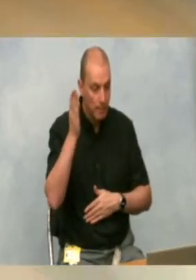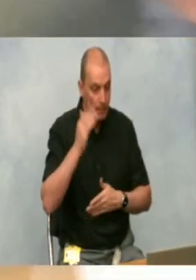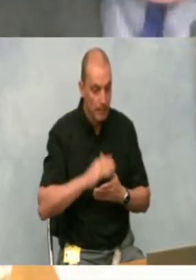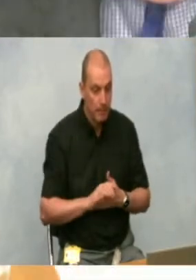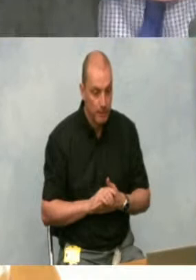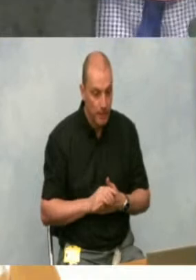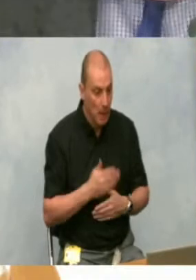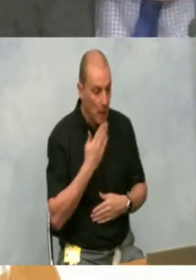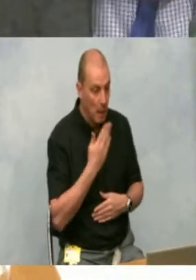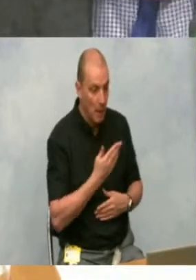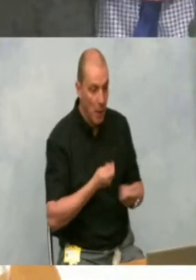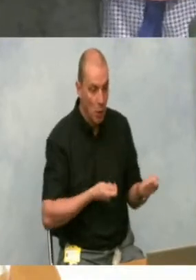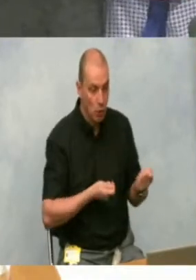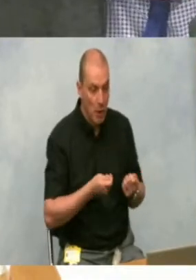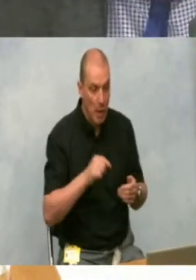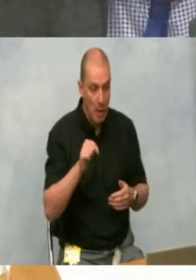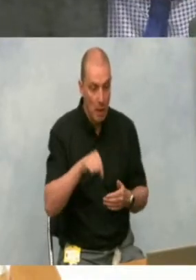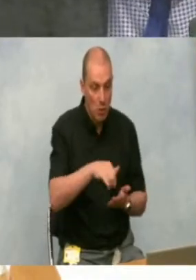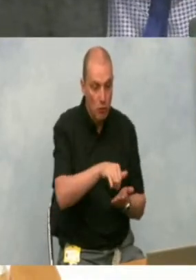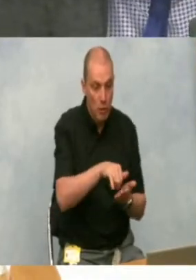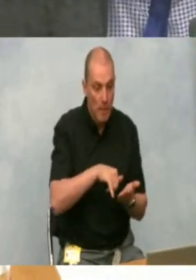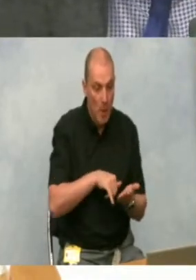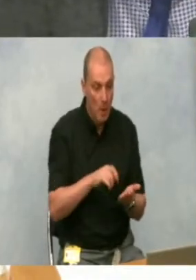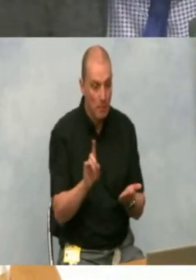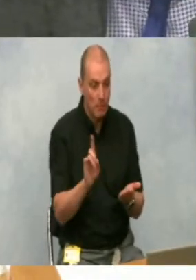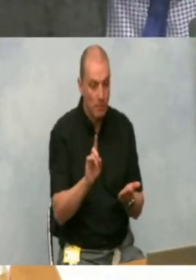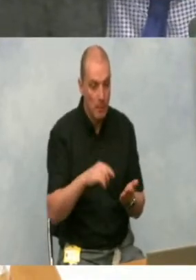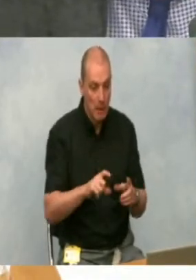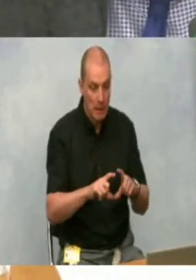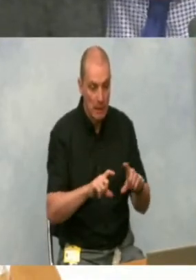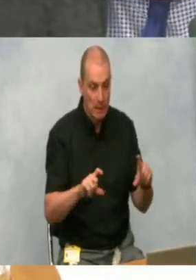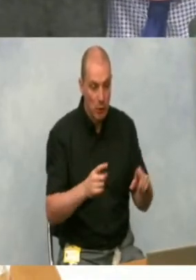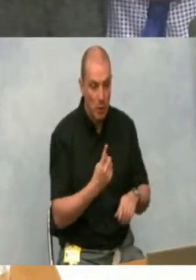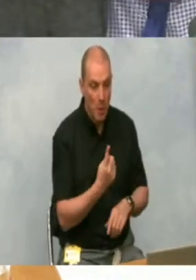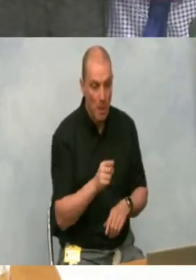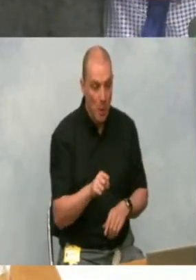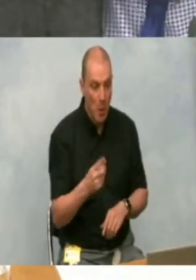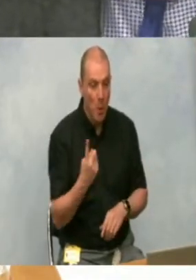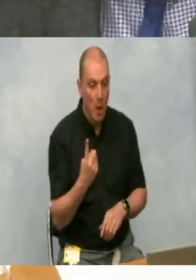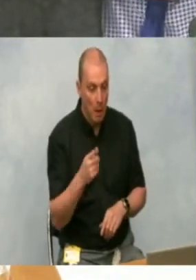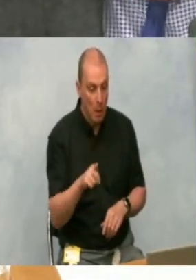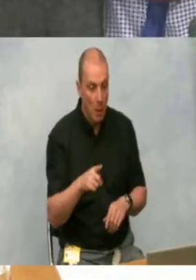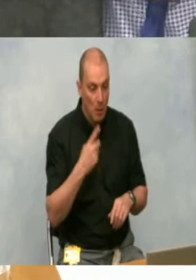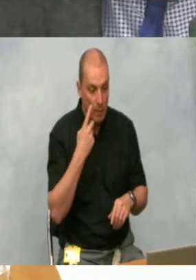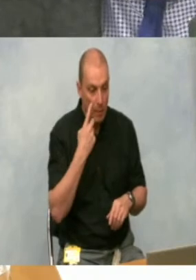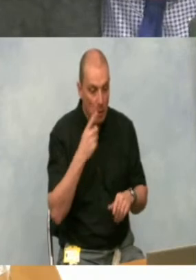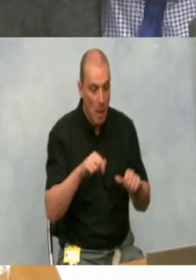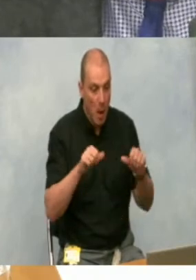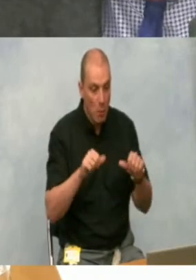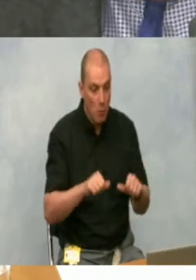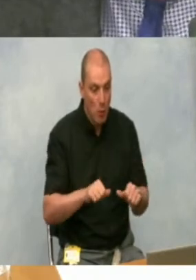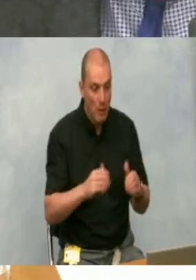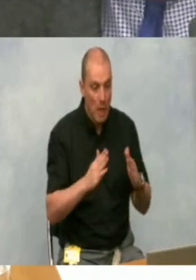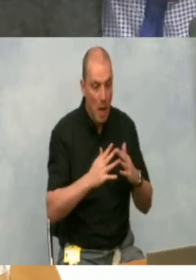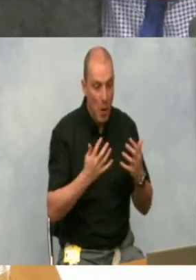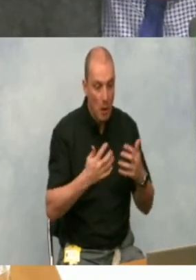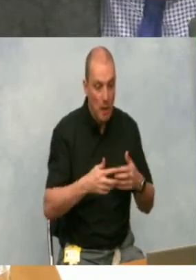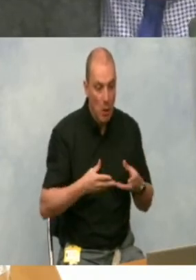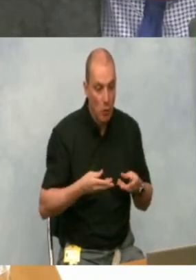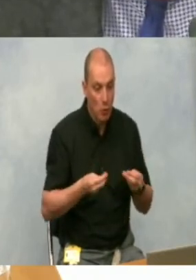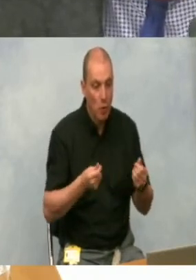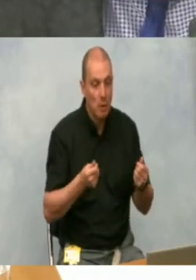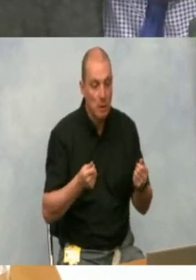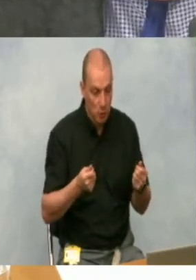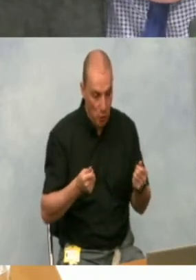Chair. The purpose of this report, as detailed at section 1.1, is to seek approval for the Housing and Technical Resources Strategy and Policy